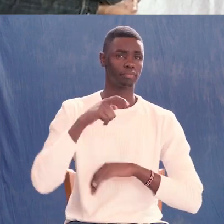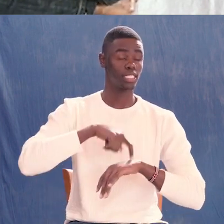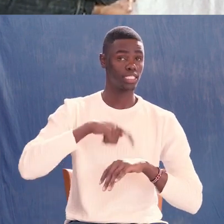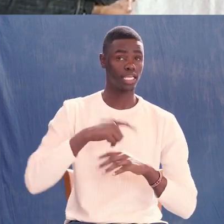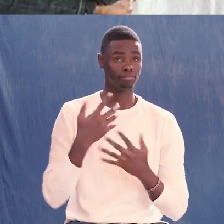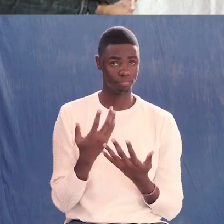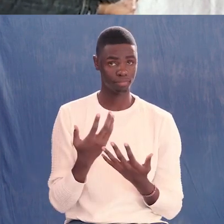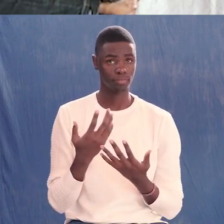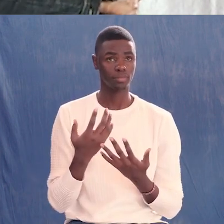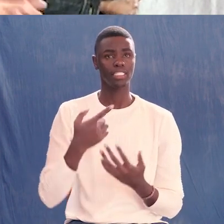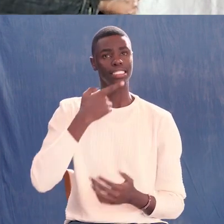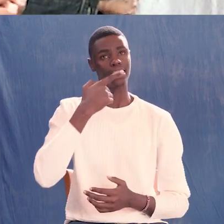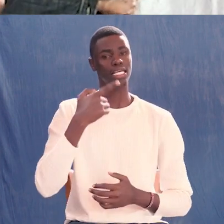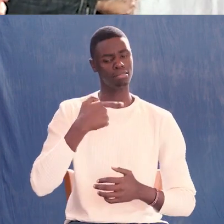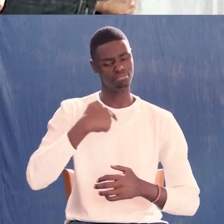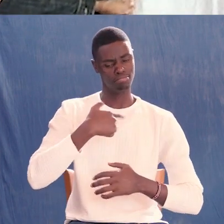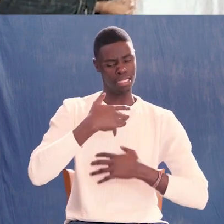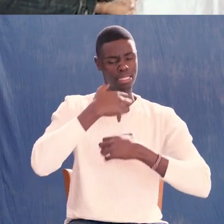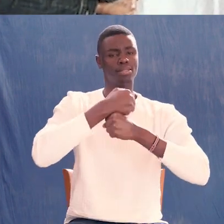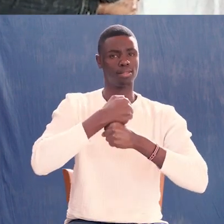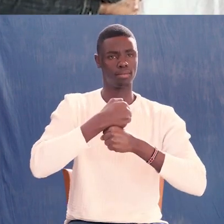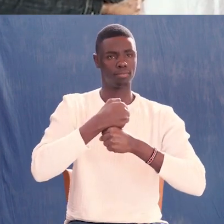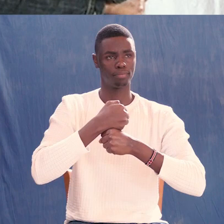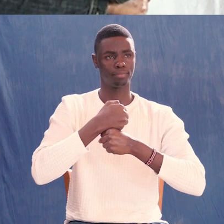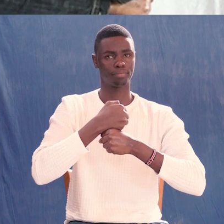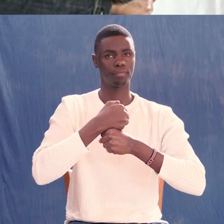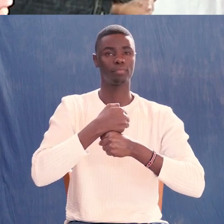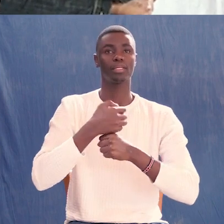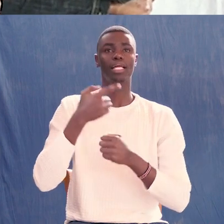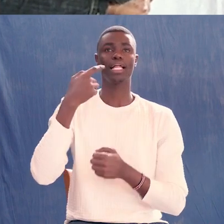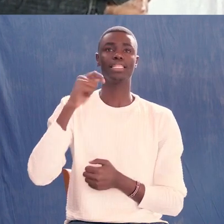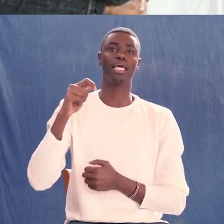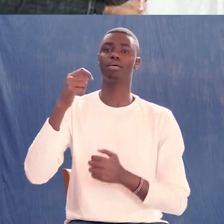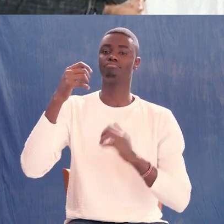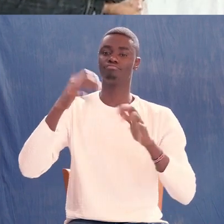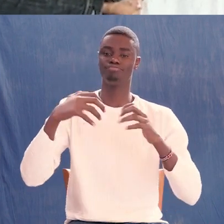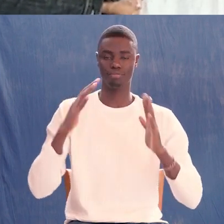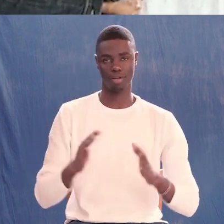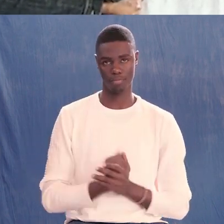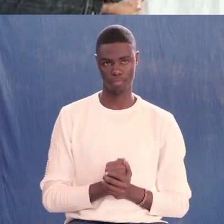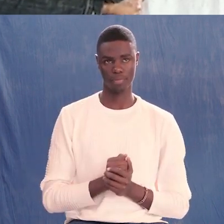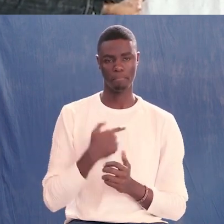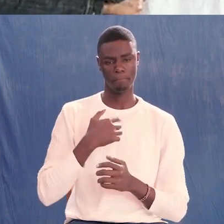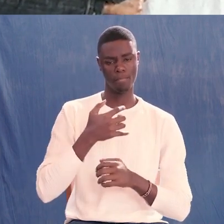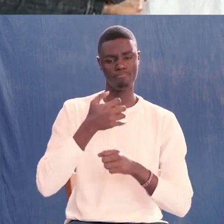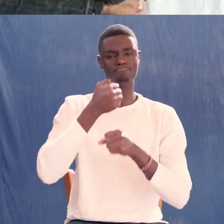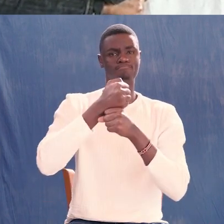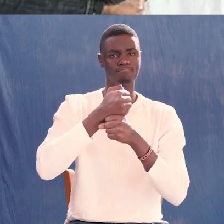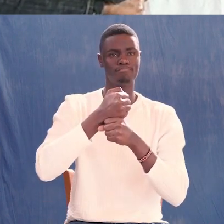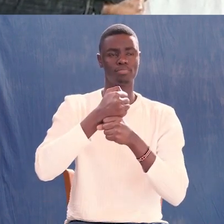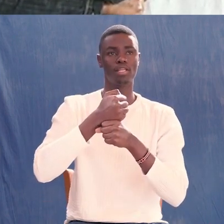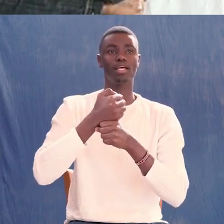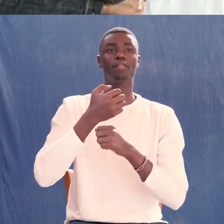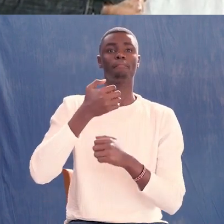of saying, I trust the vine dresser. I trust that